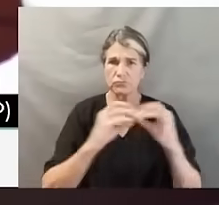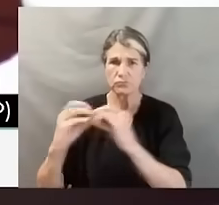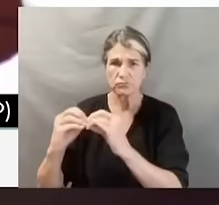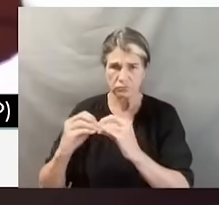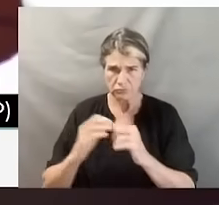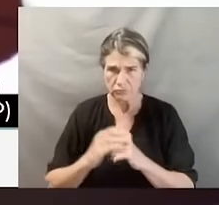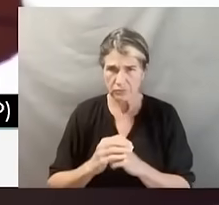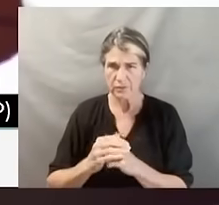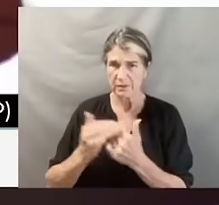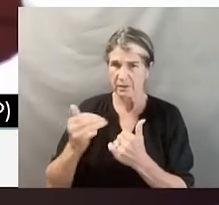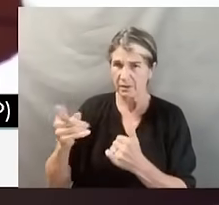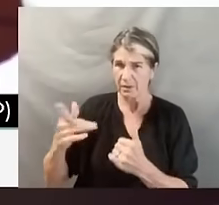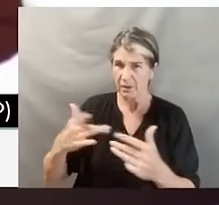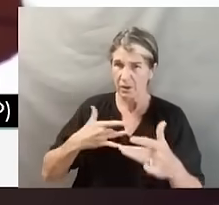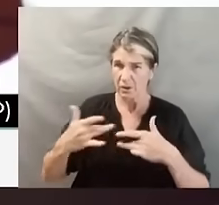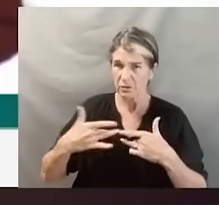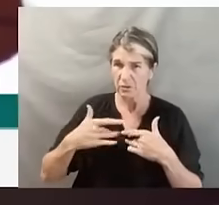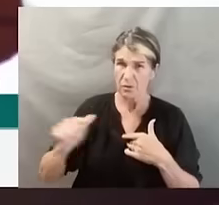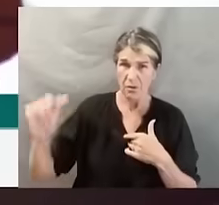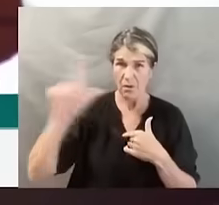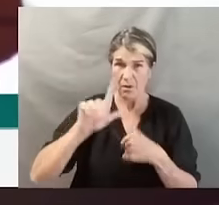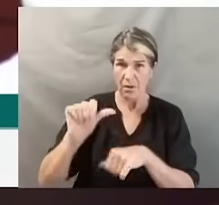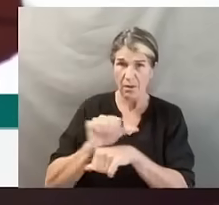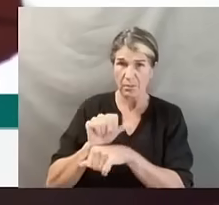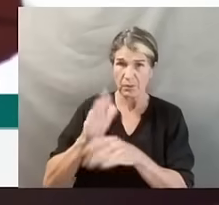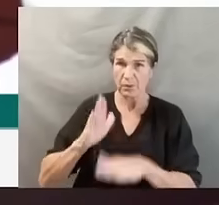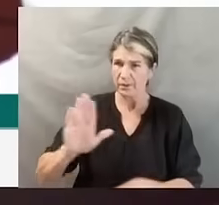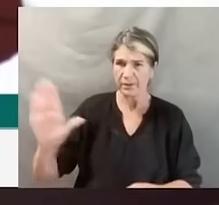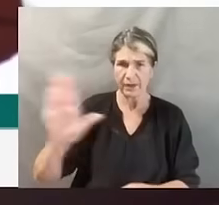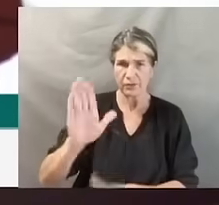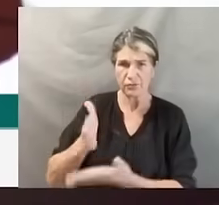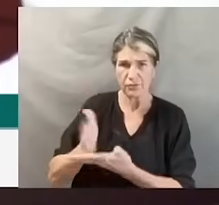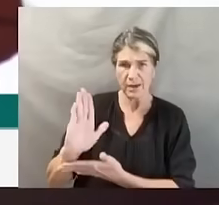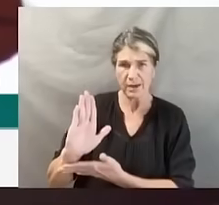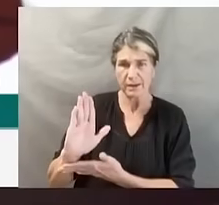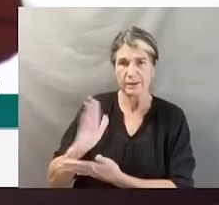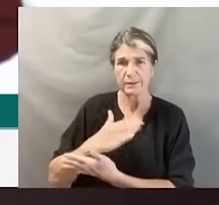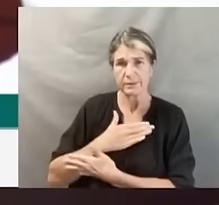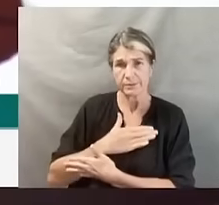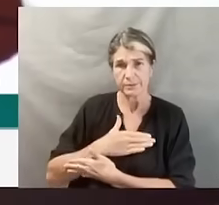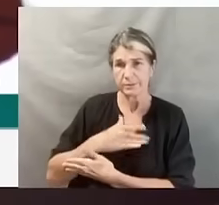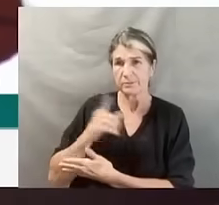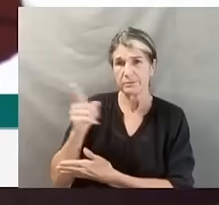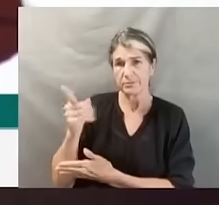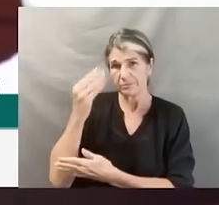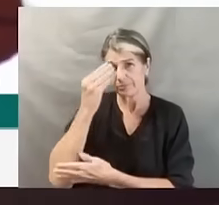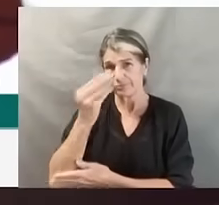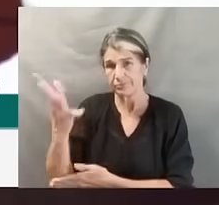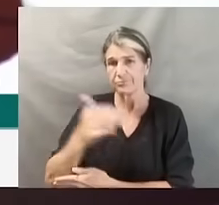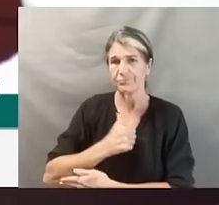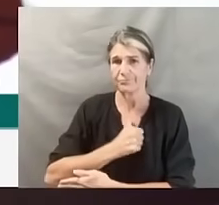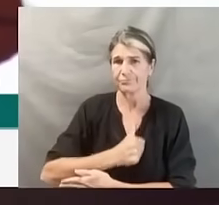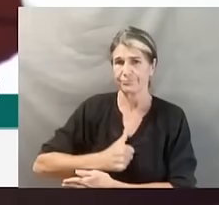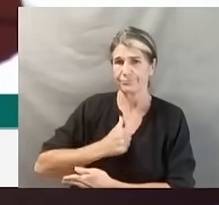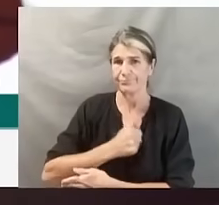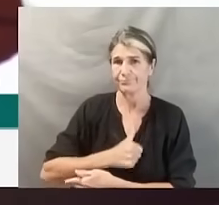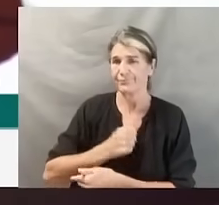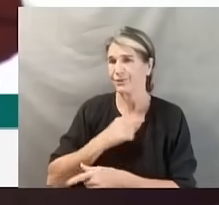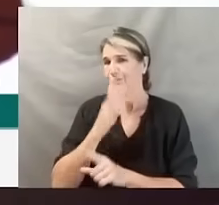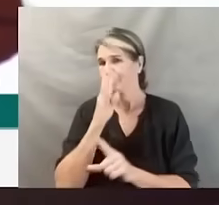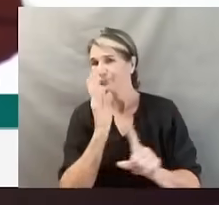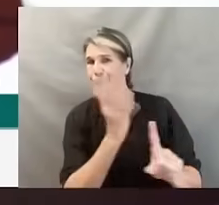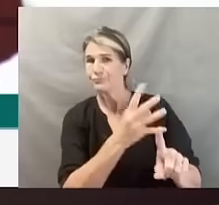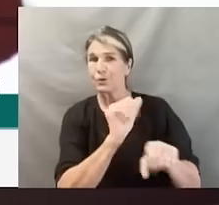government apologize for their flagrant disregard for workers' rights when they send workers to a disputes inquiry board, and right now, right here